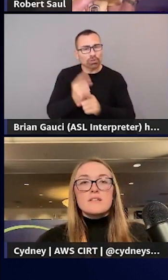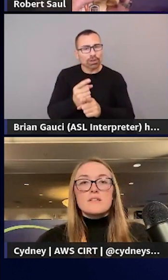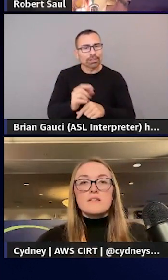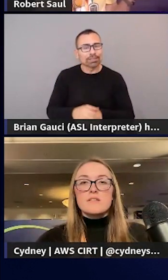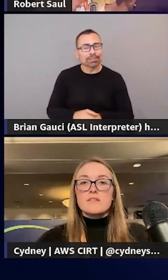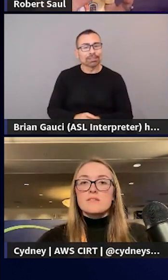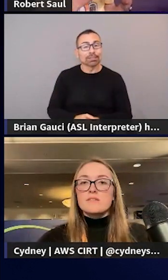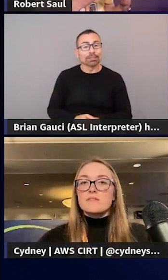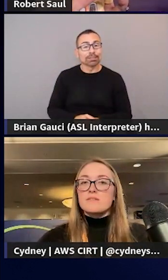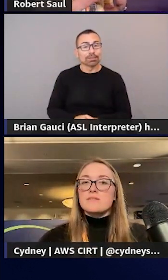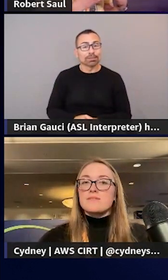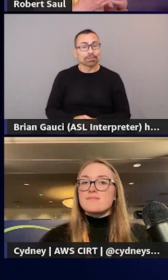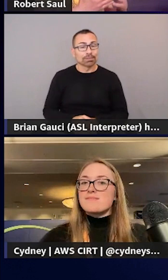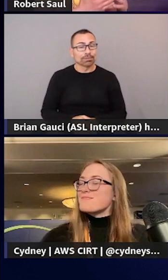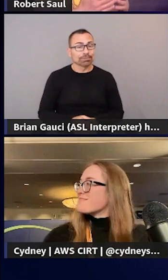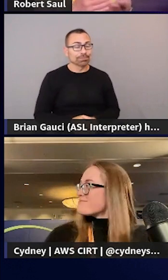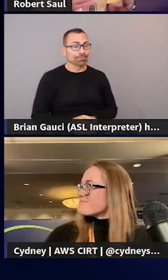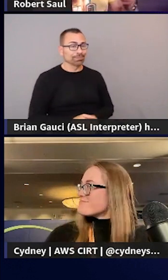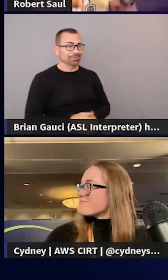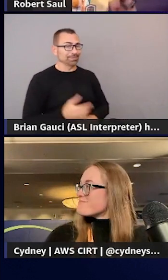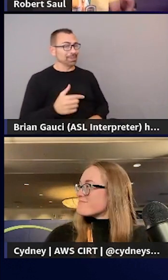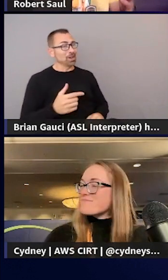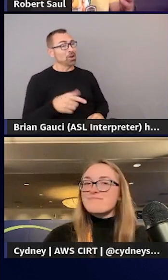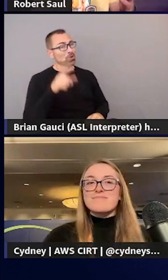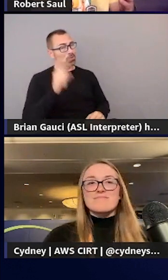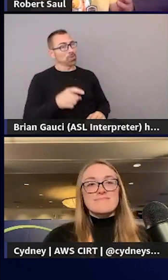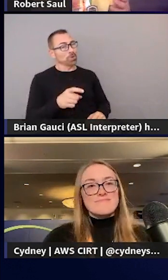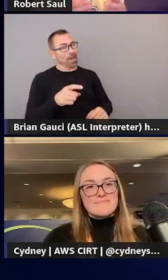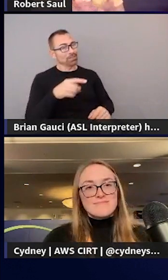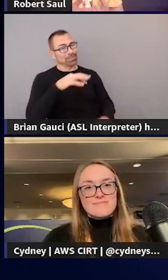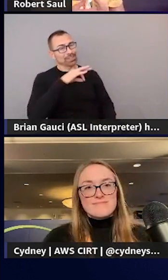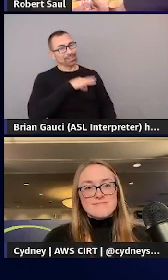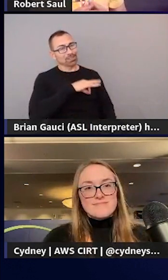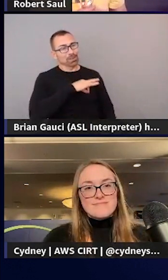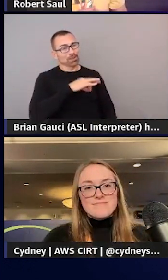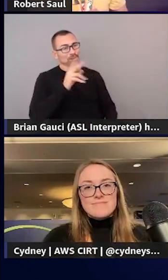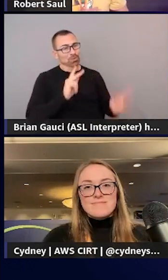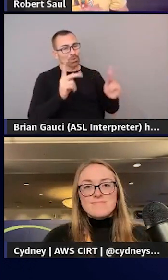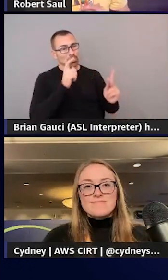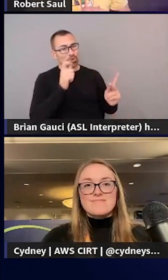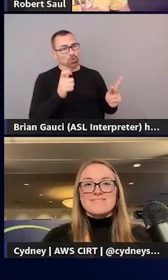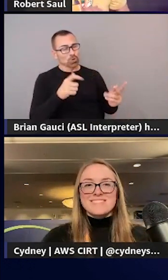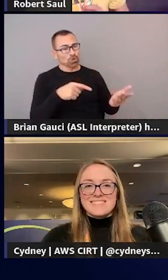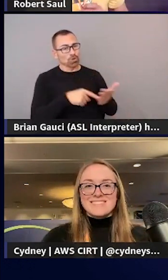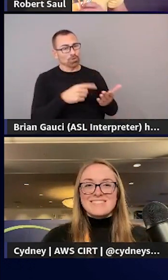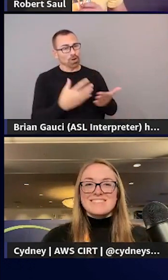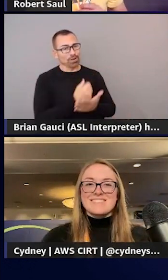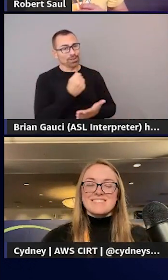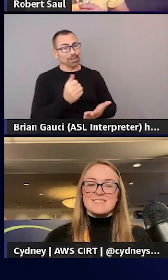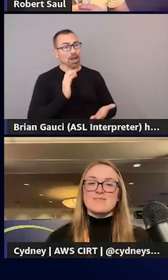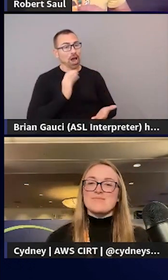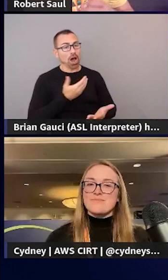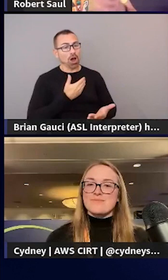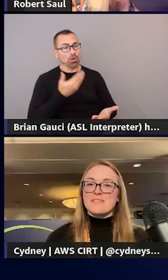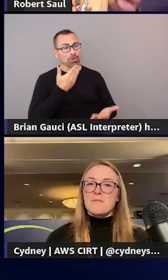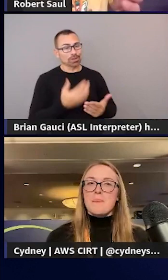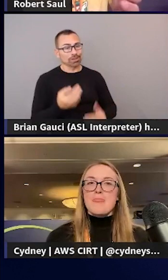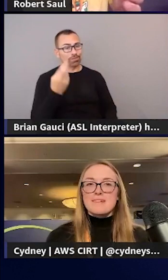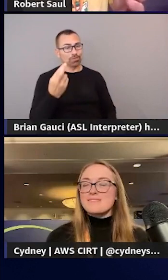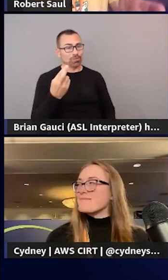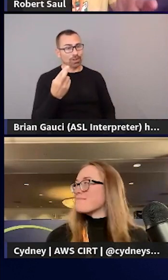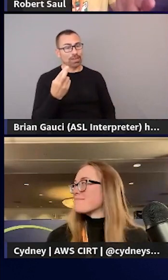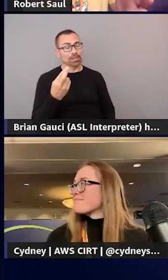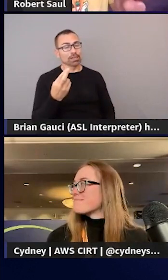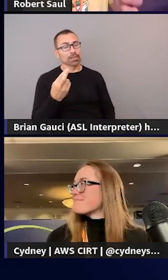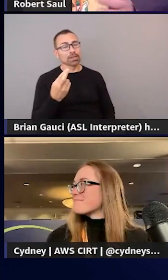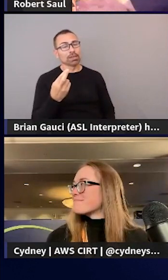So we've got to give credit where credit is due. Scroll up a little bit. Our good friend and extended family member. I want to